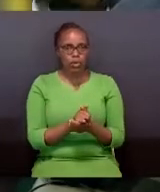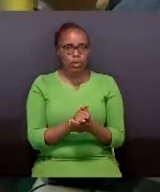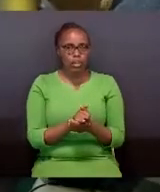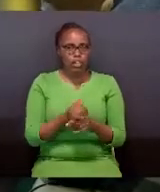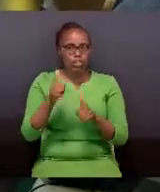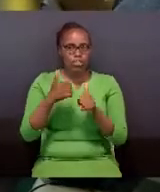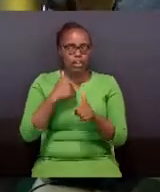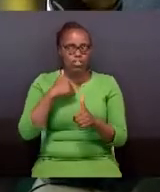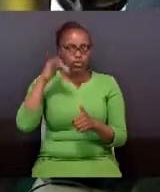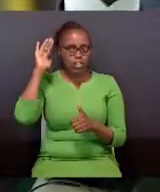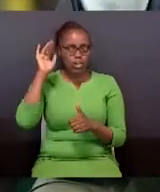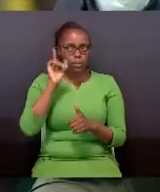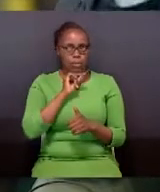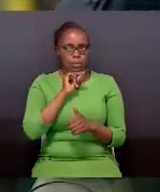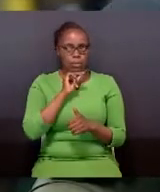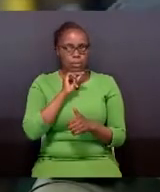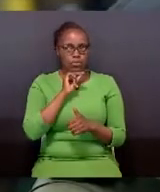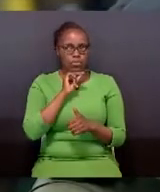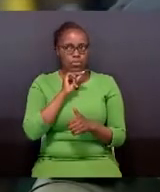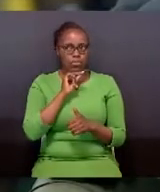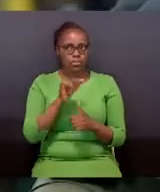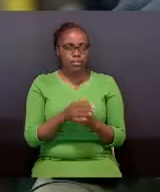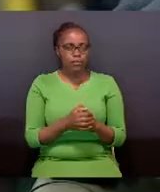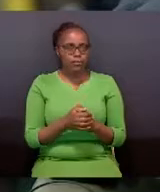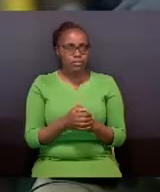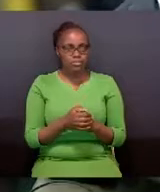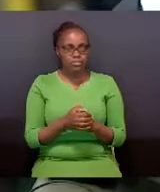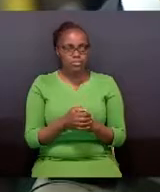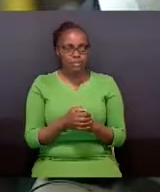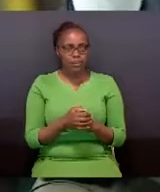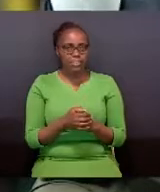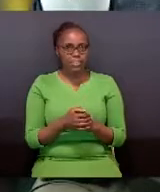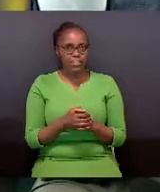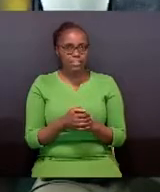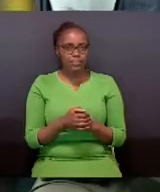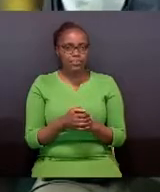to be heard. So it is honor our duty, however,